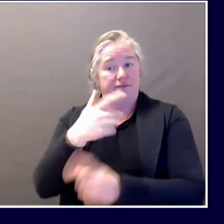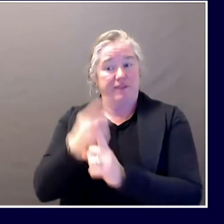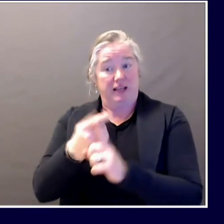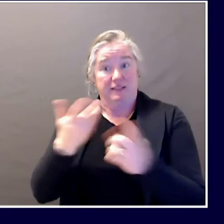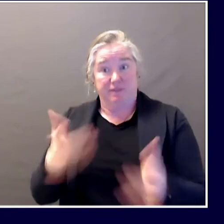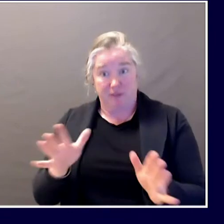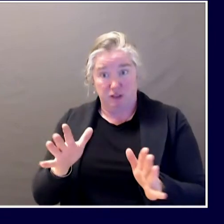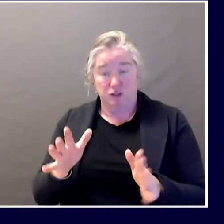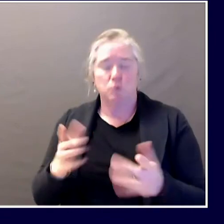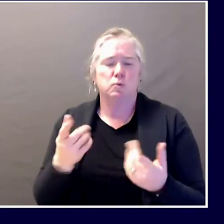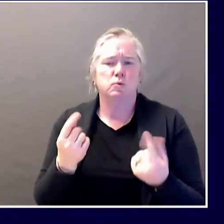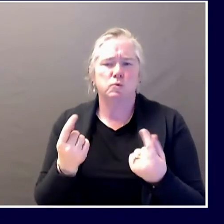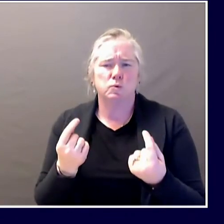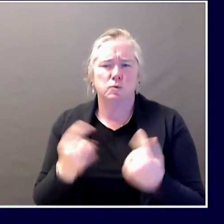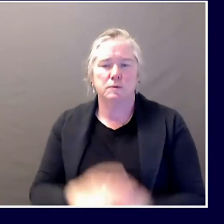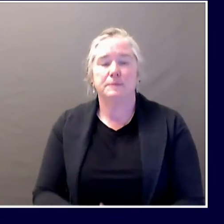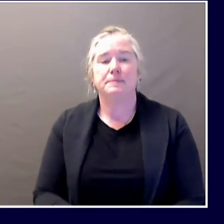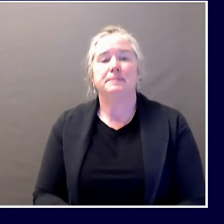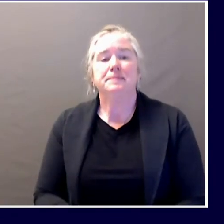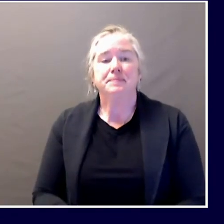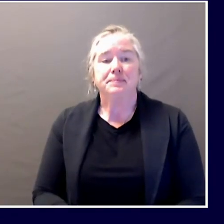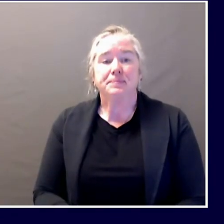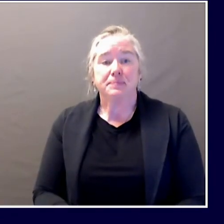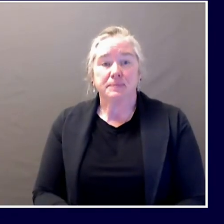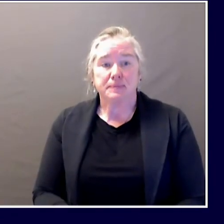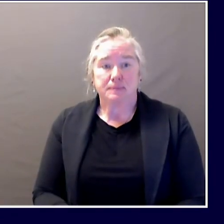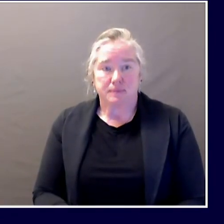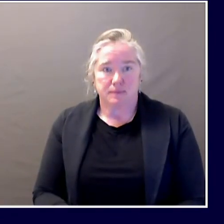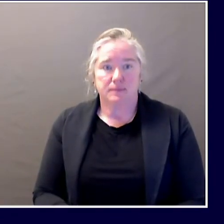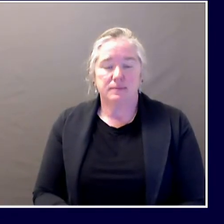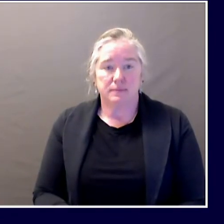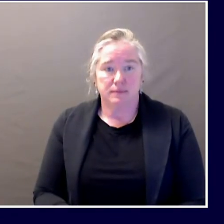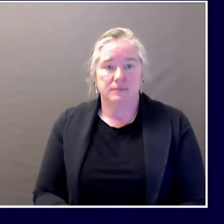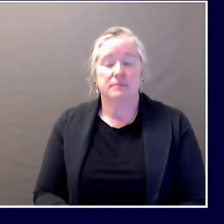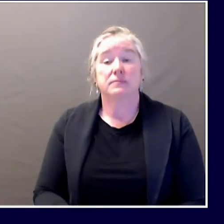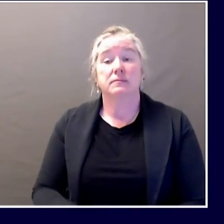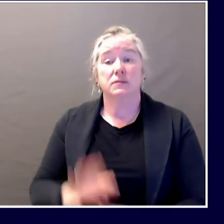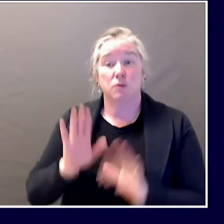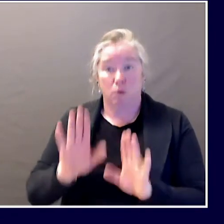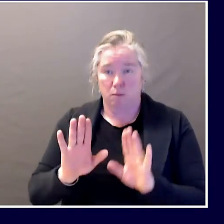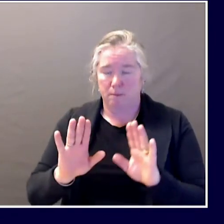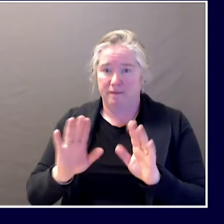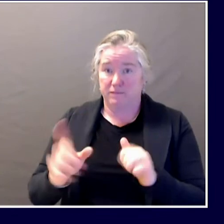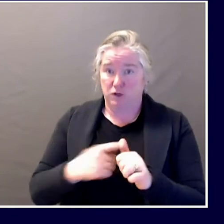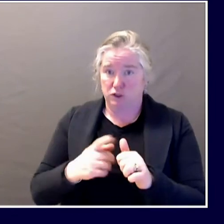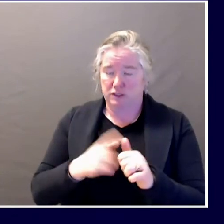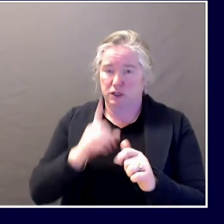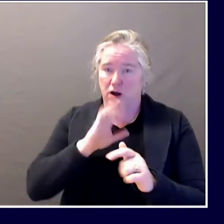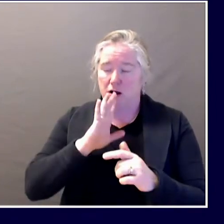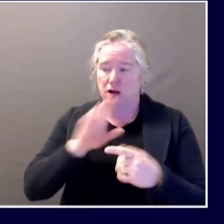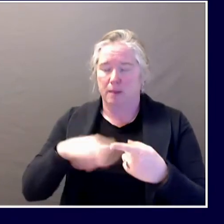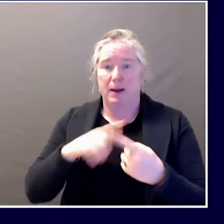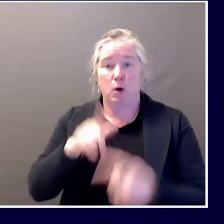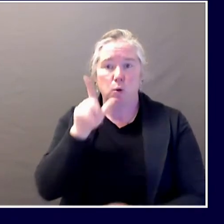notes on who and where this document applies. Let's start with the